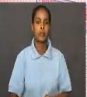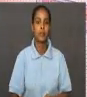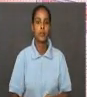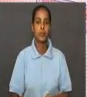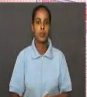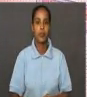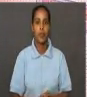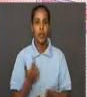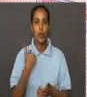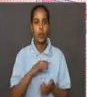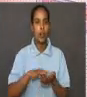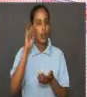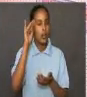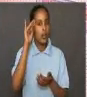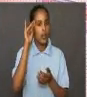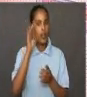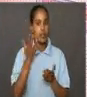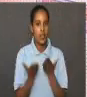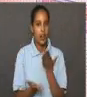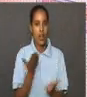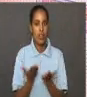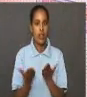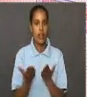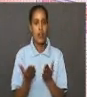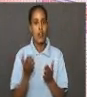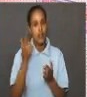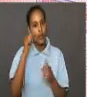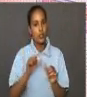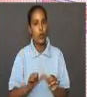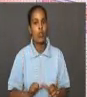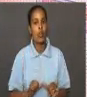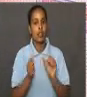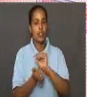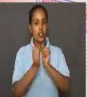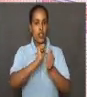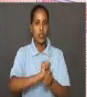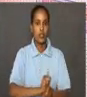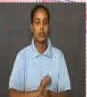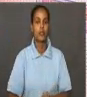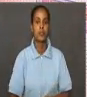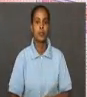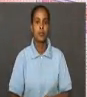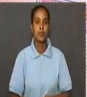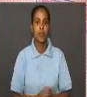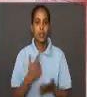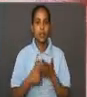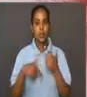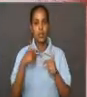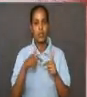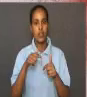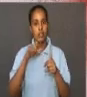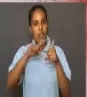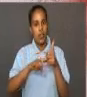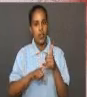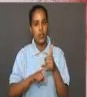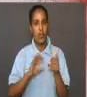reaction. We learned the criterion for spontaneous change. This